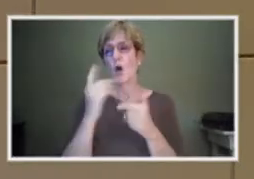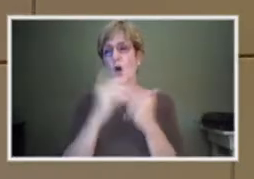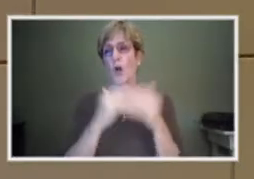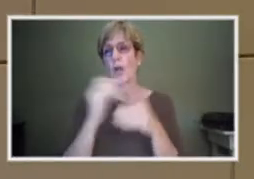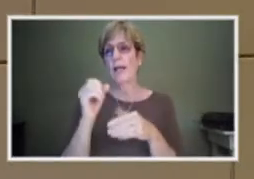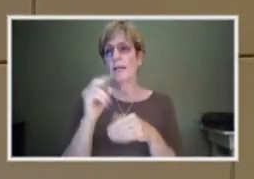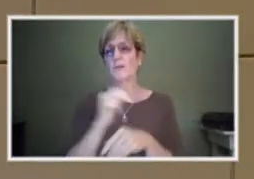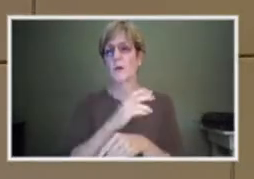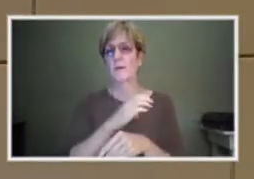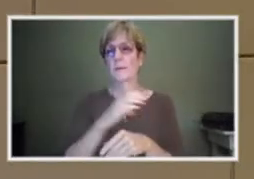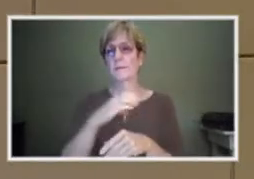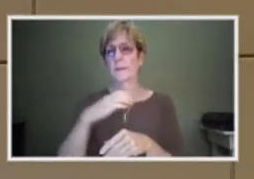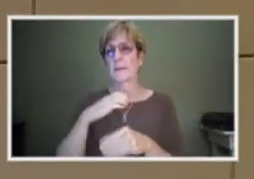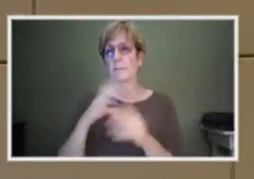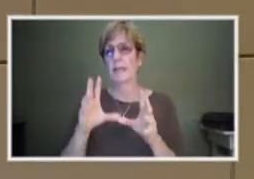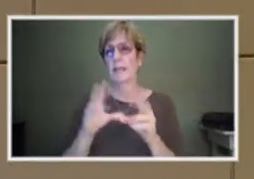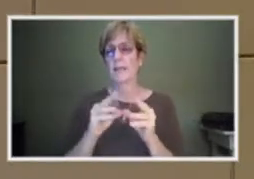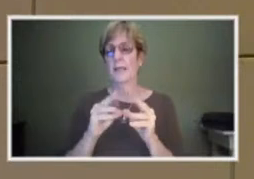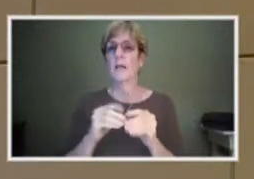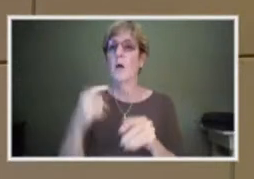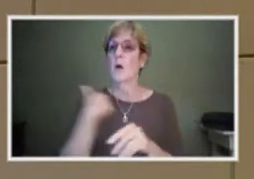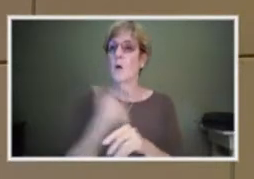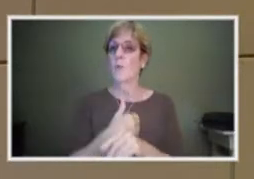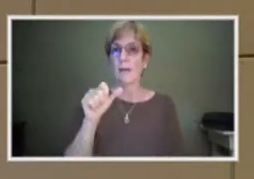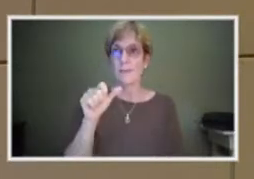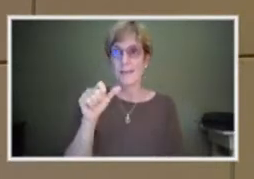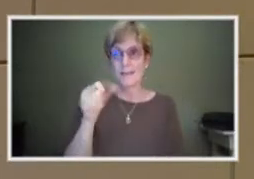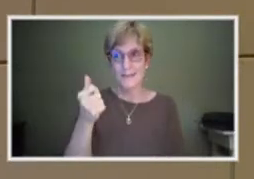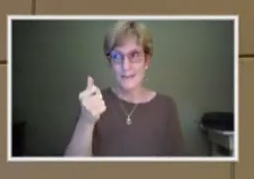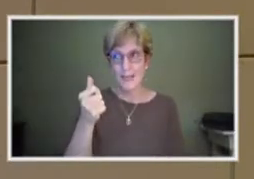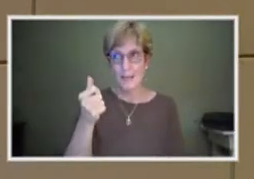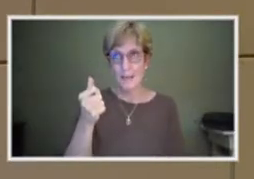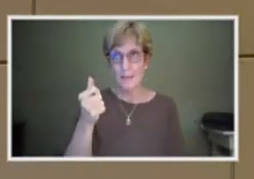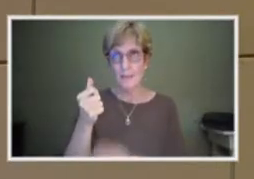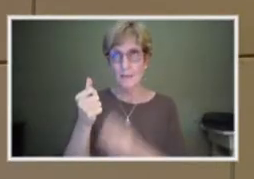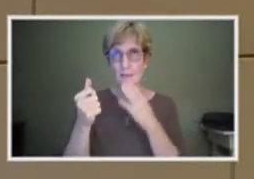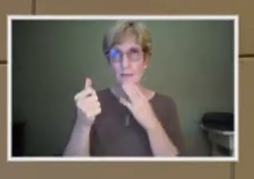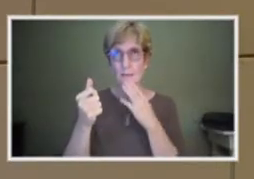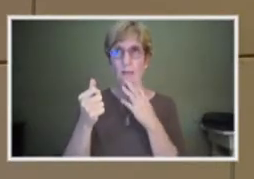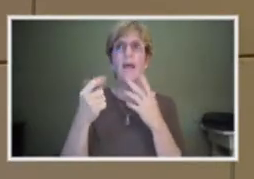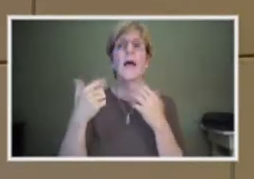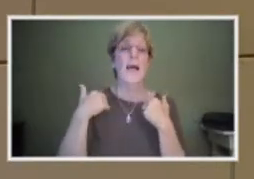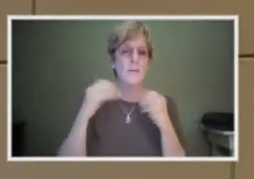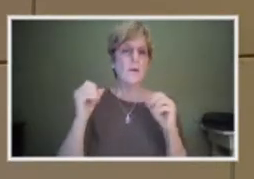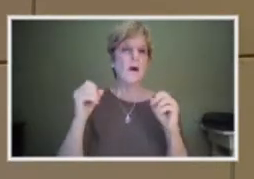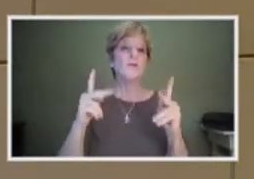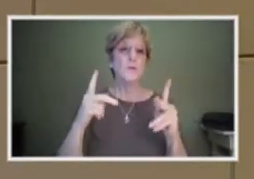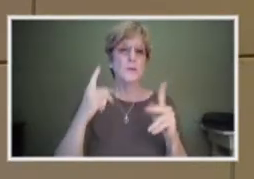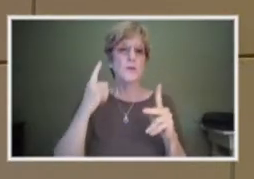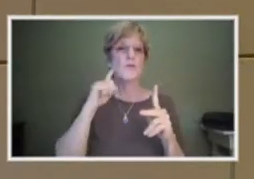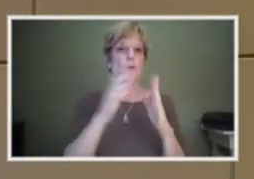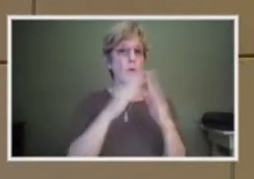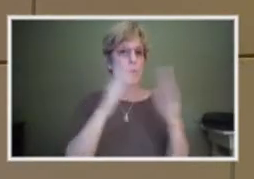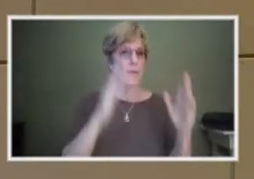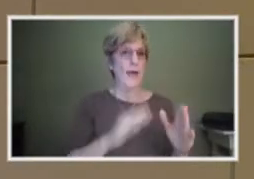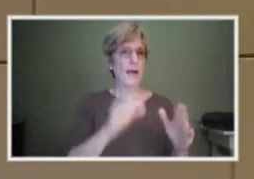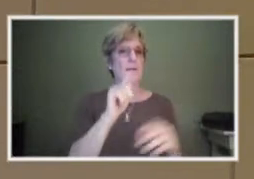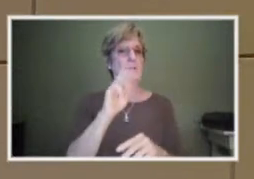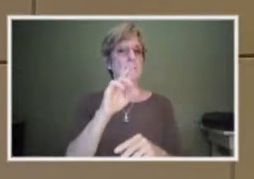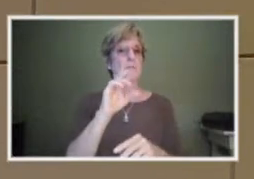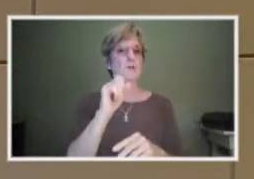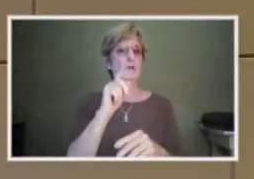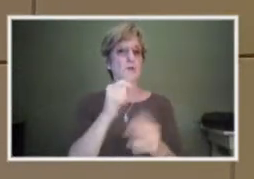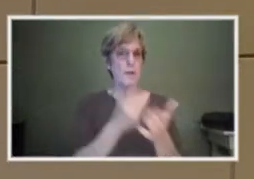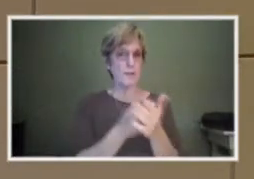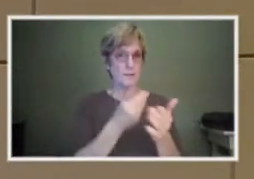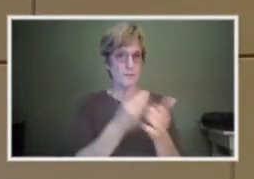3rd, we have the 10th, which would have an opportunity for the Housing Trust Fund recommendations,